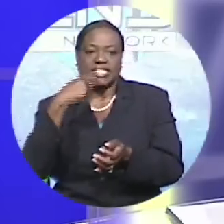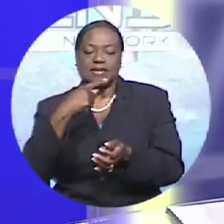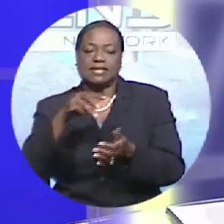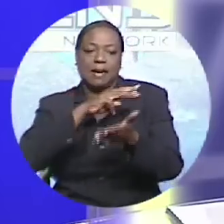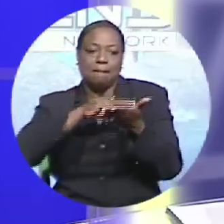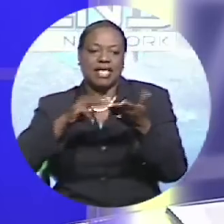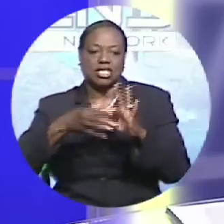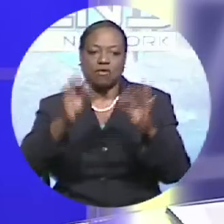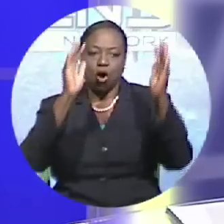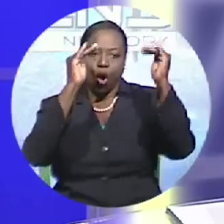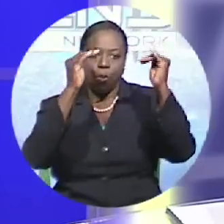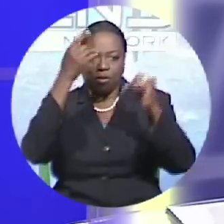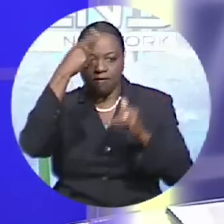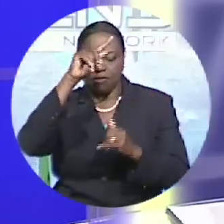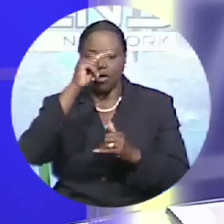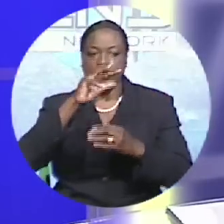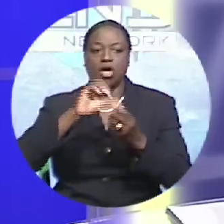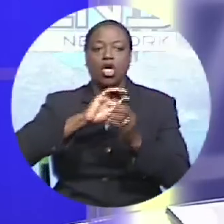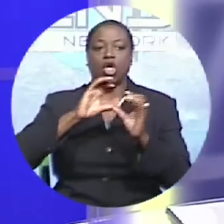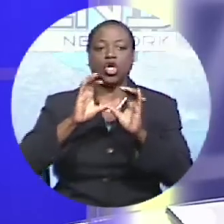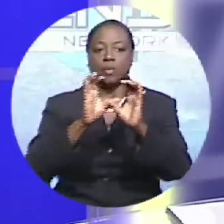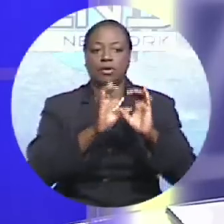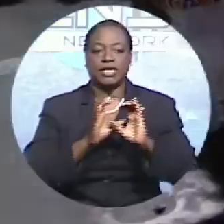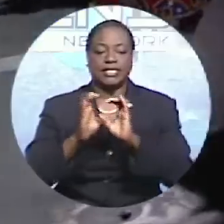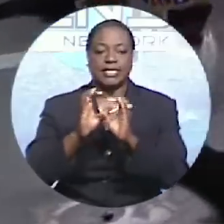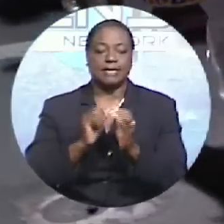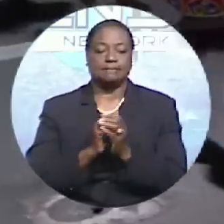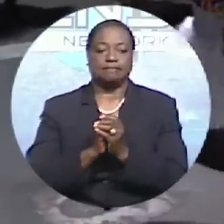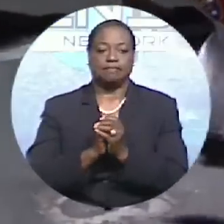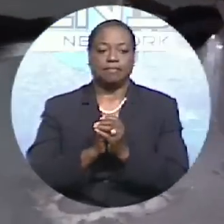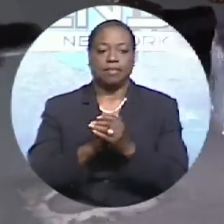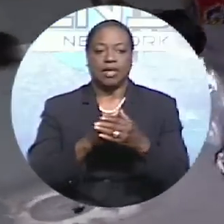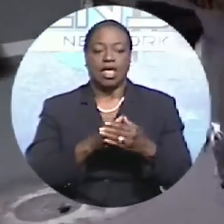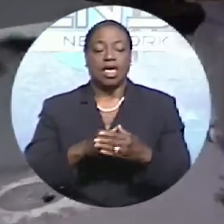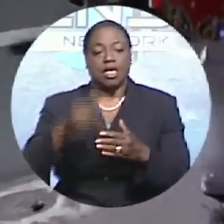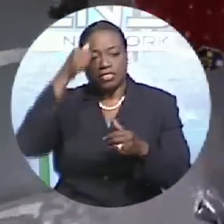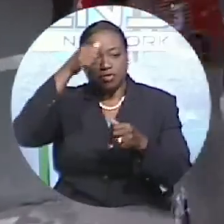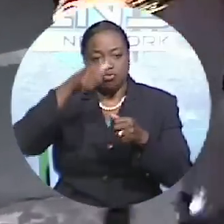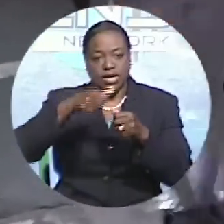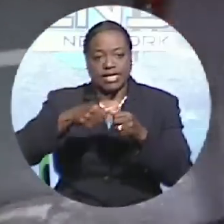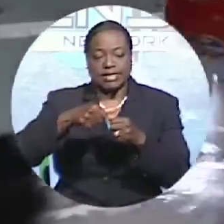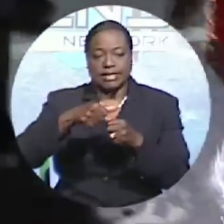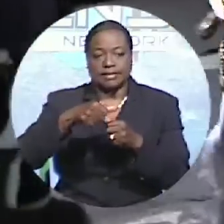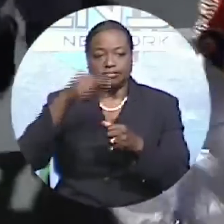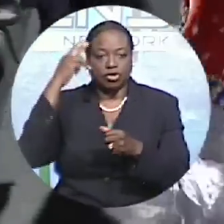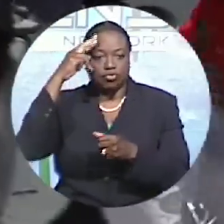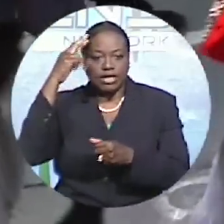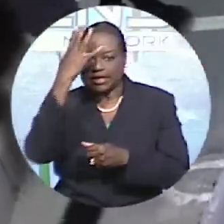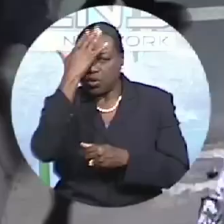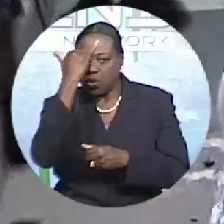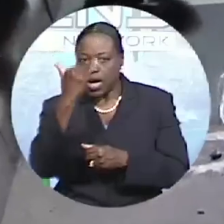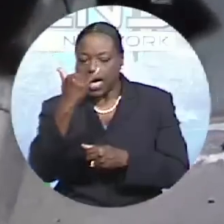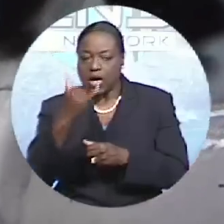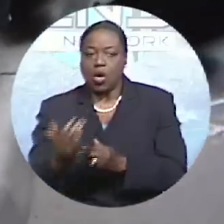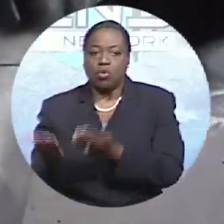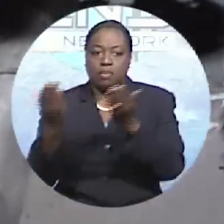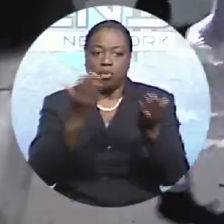message of hope for the community. The reason why we brought it to the Overhill community, because of the